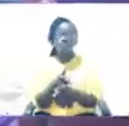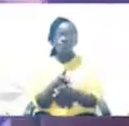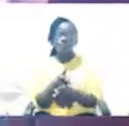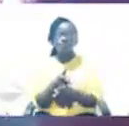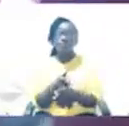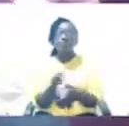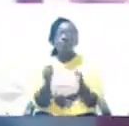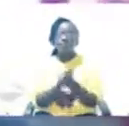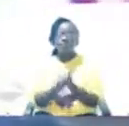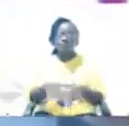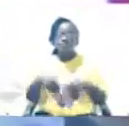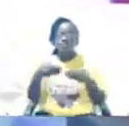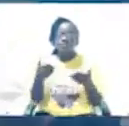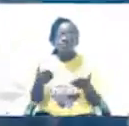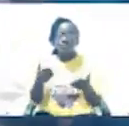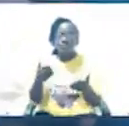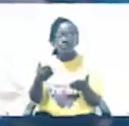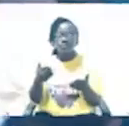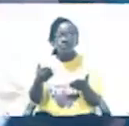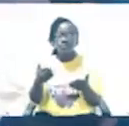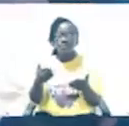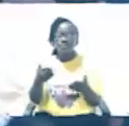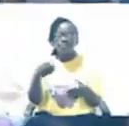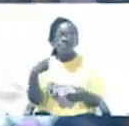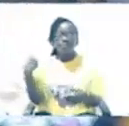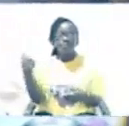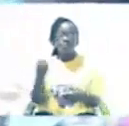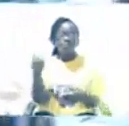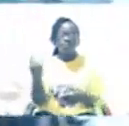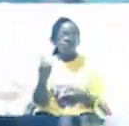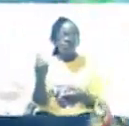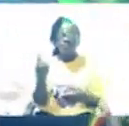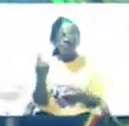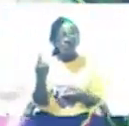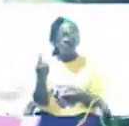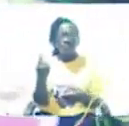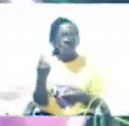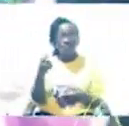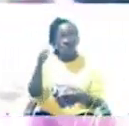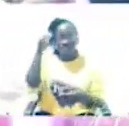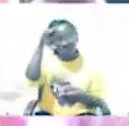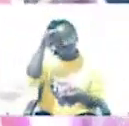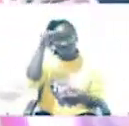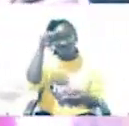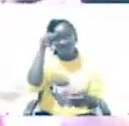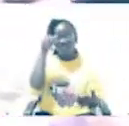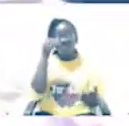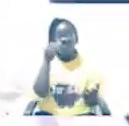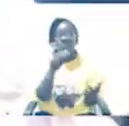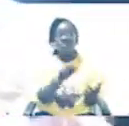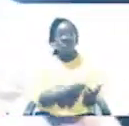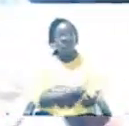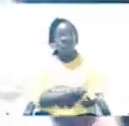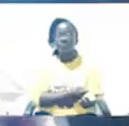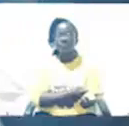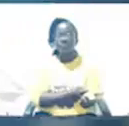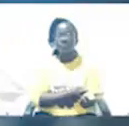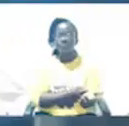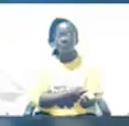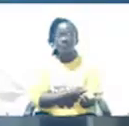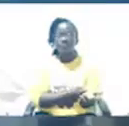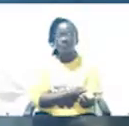That he gave his only begotten son.